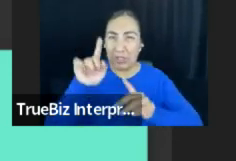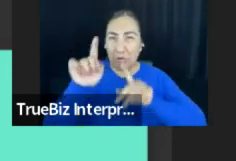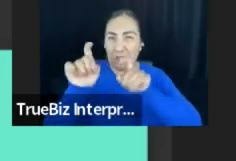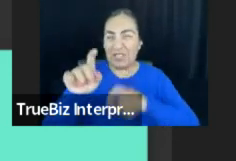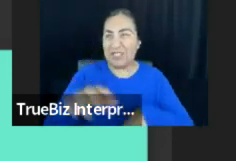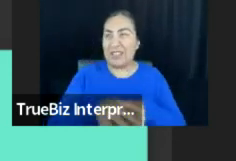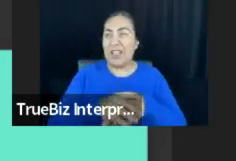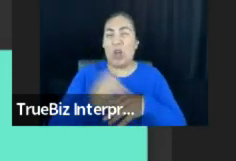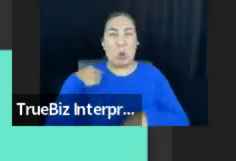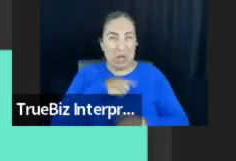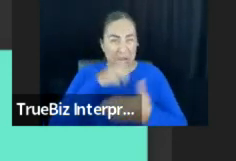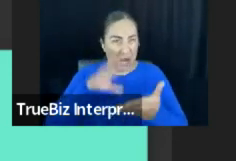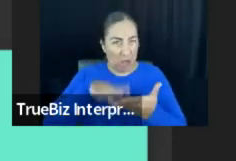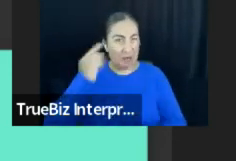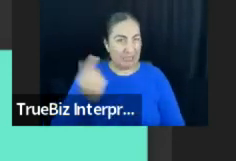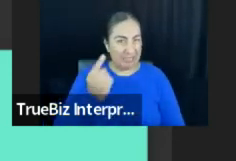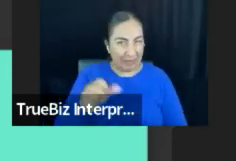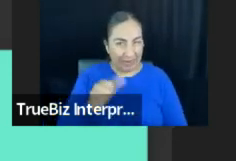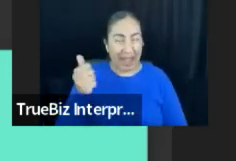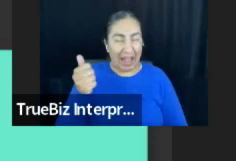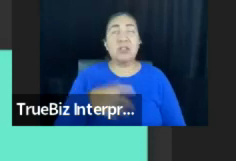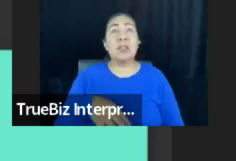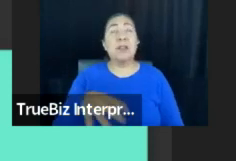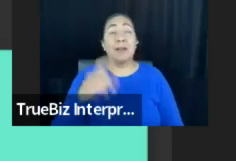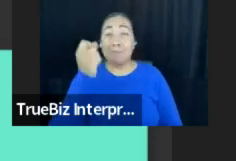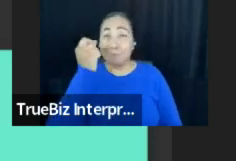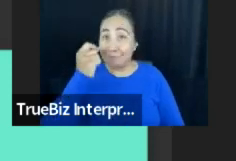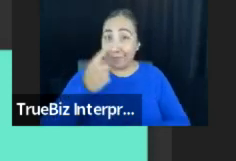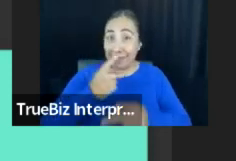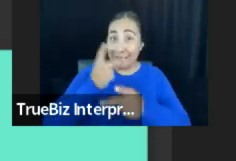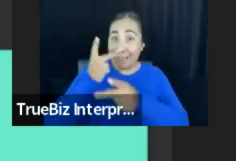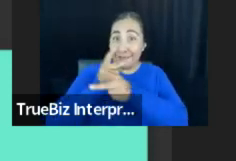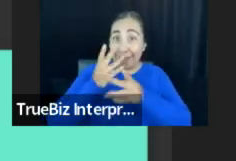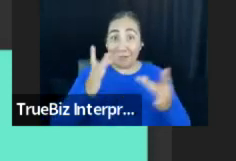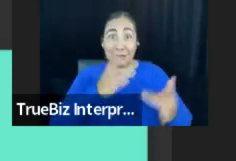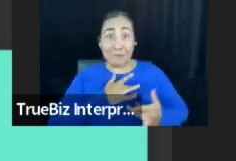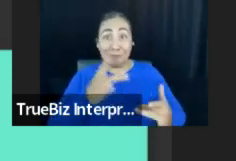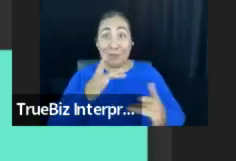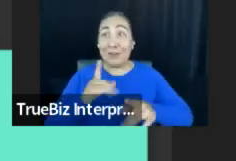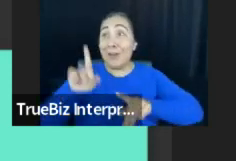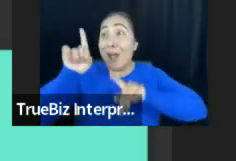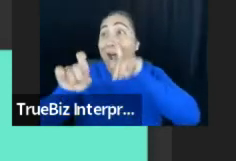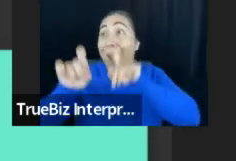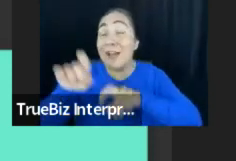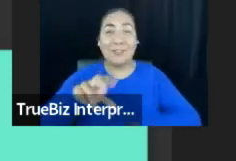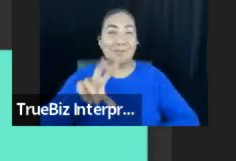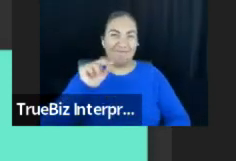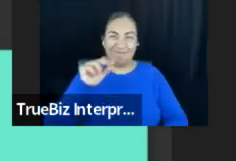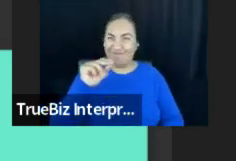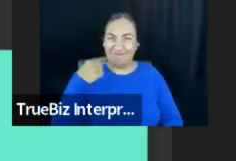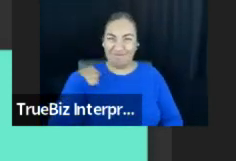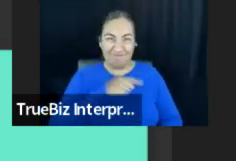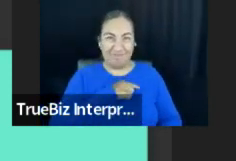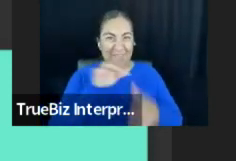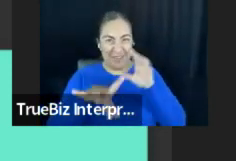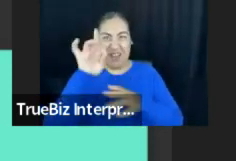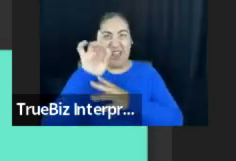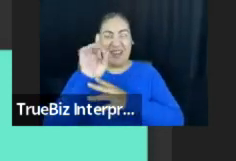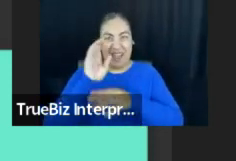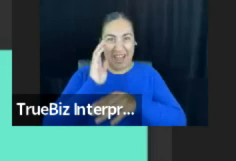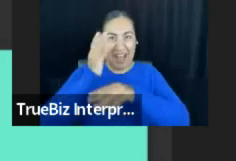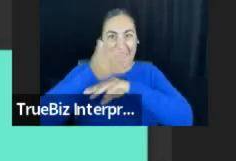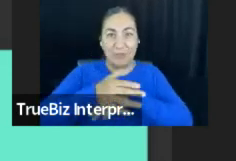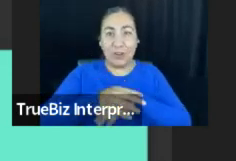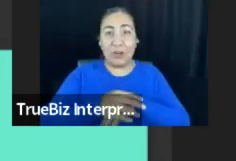is caregivers don't tend to ask, I have found. We sort of find out after the fact, or we find out. Garlia,